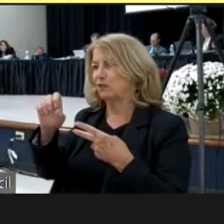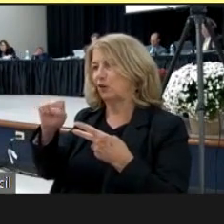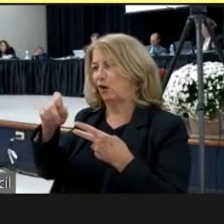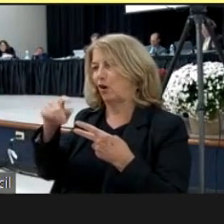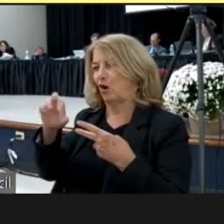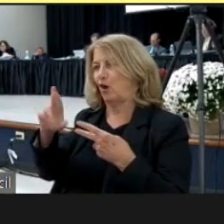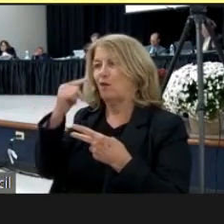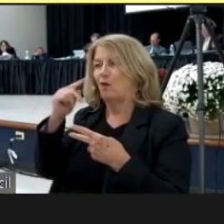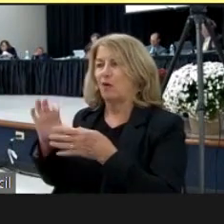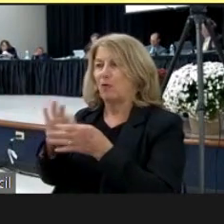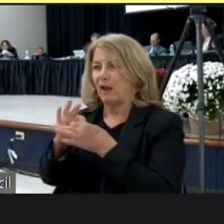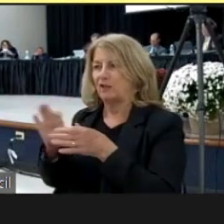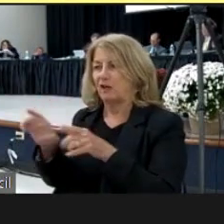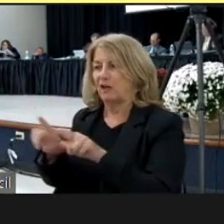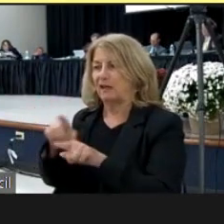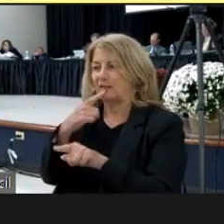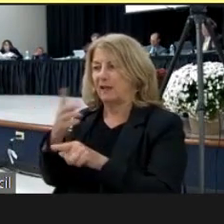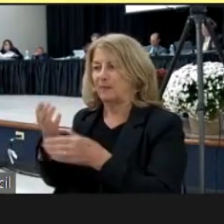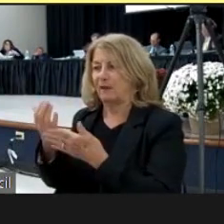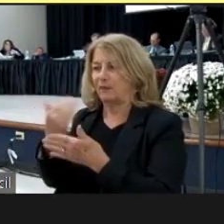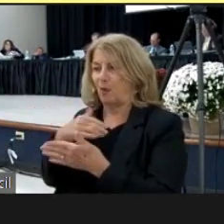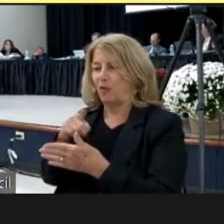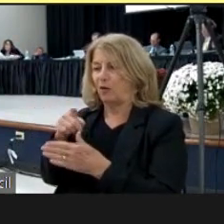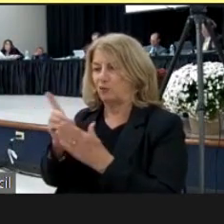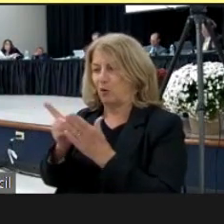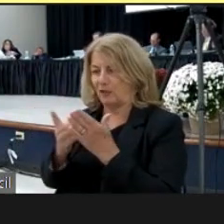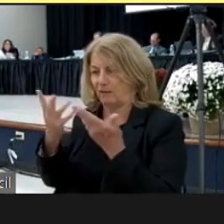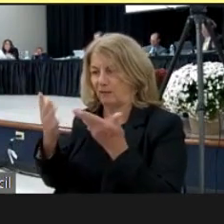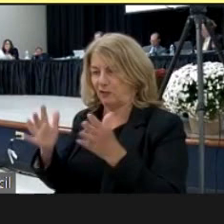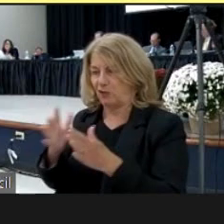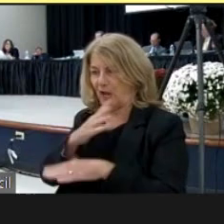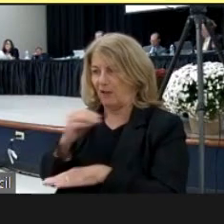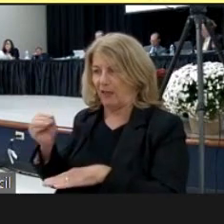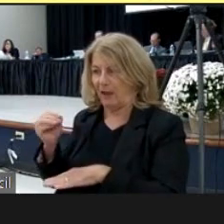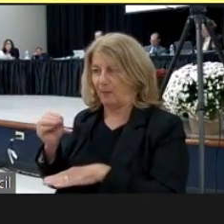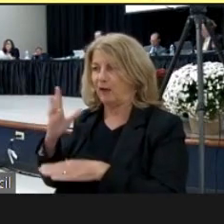mentioned earlier. And those drawings have been done. They are being priced as well.